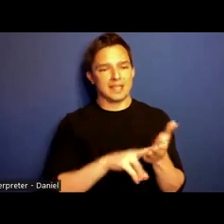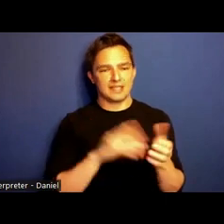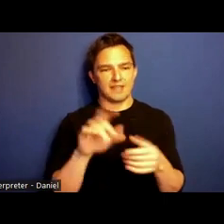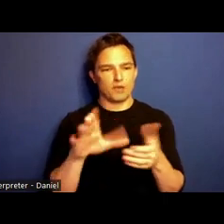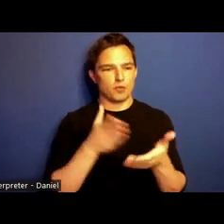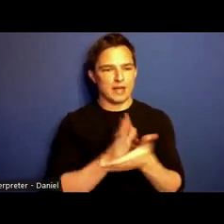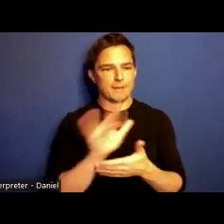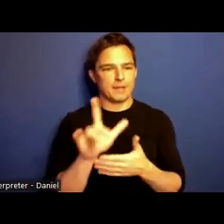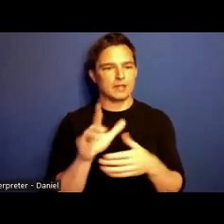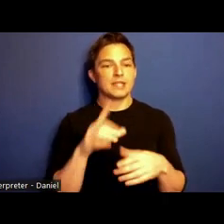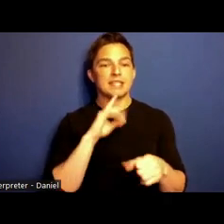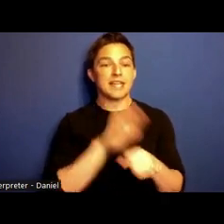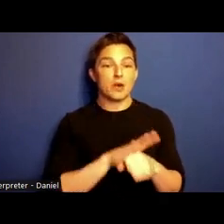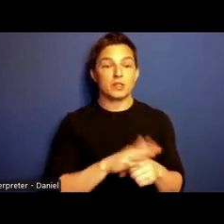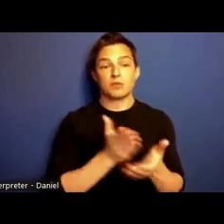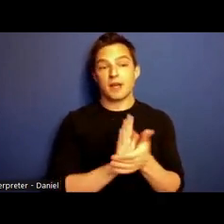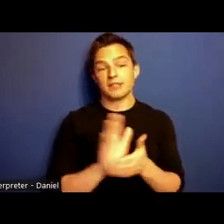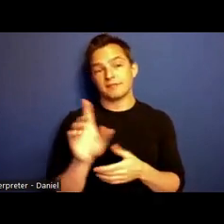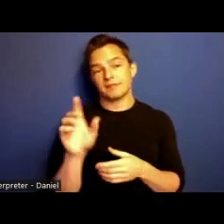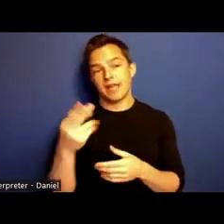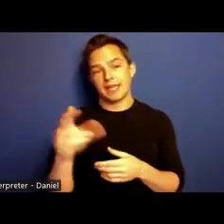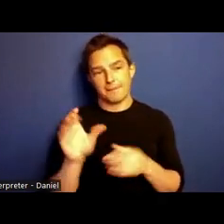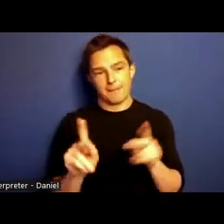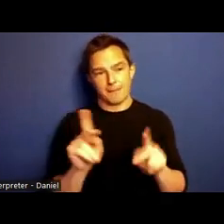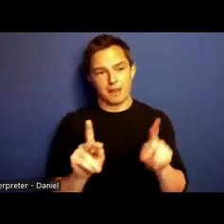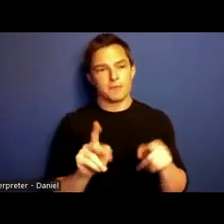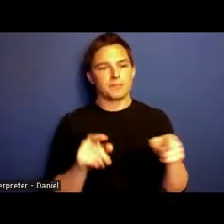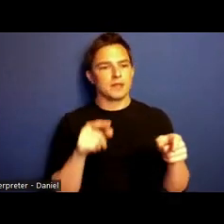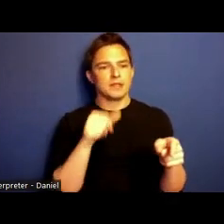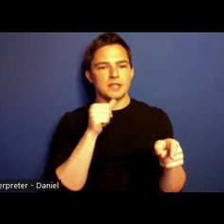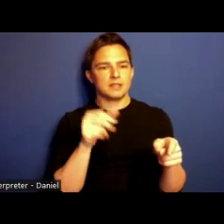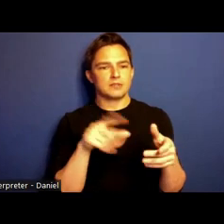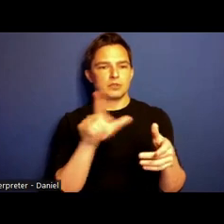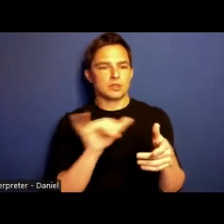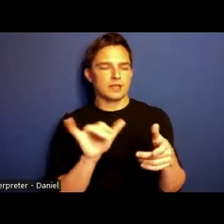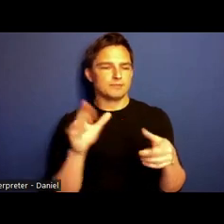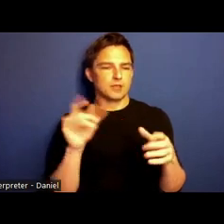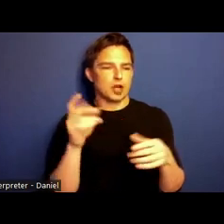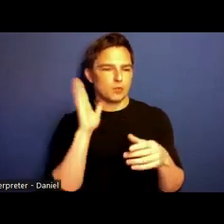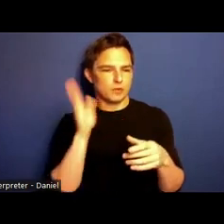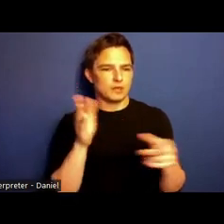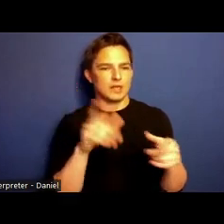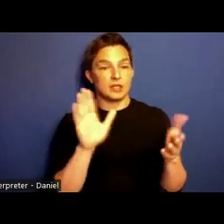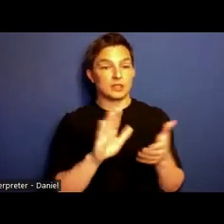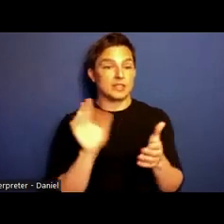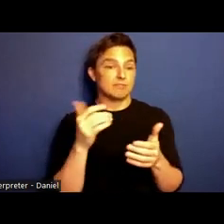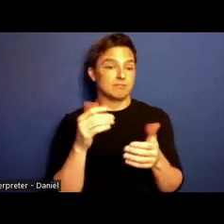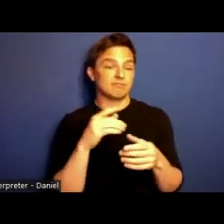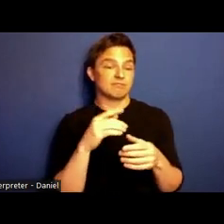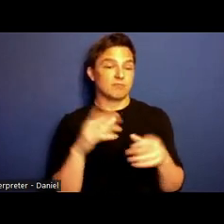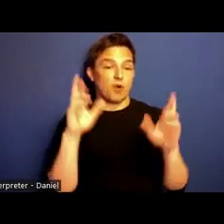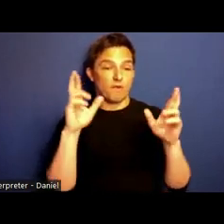rights of handicapped people, but it doesn't look as if Carter will even do that. It looks even less promising for Carter to see the